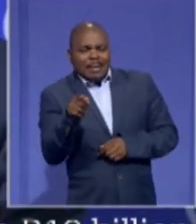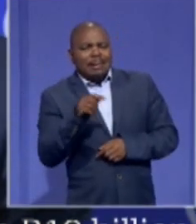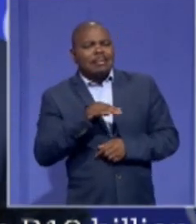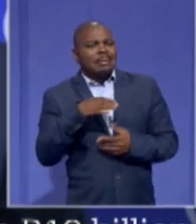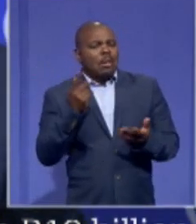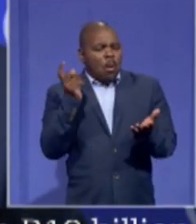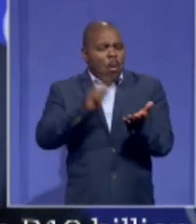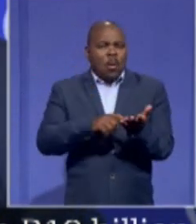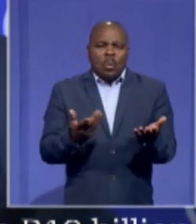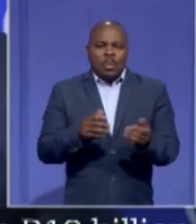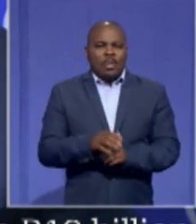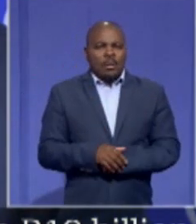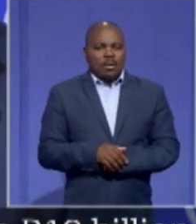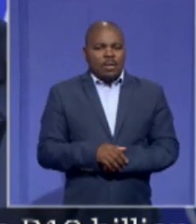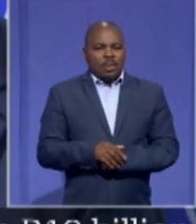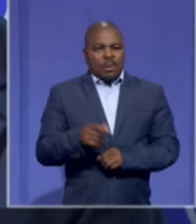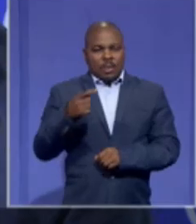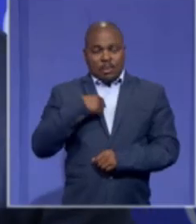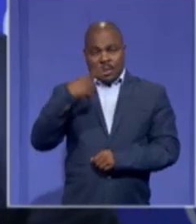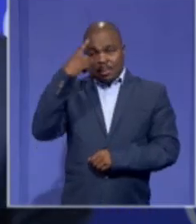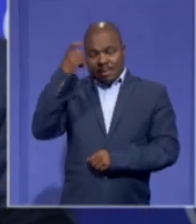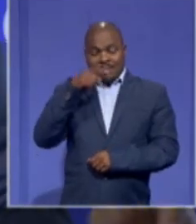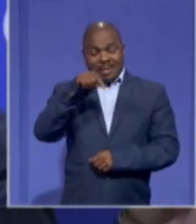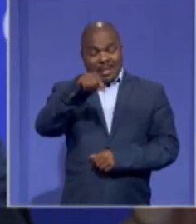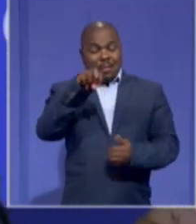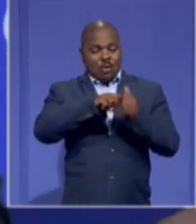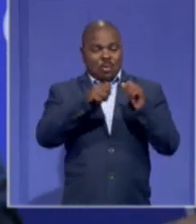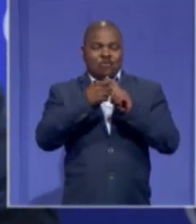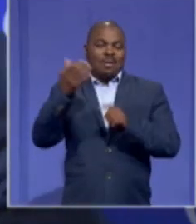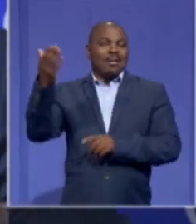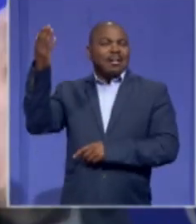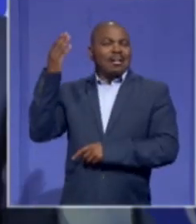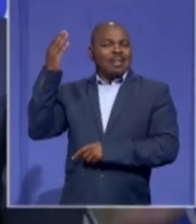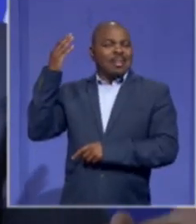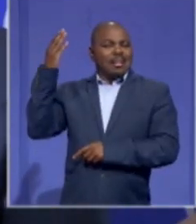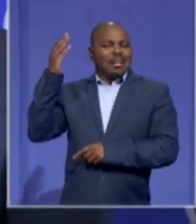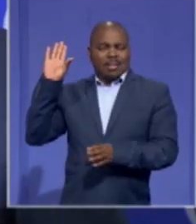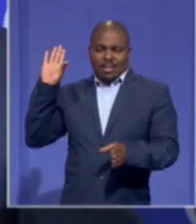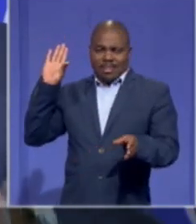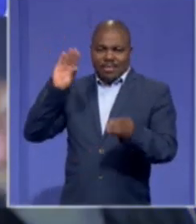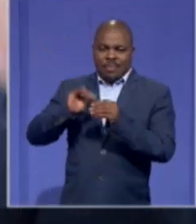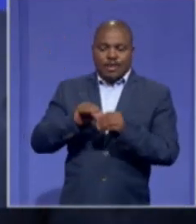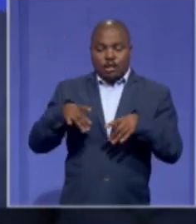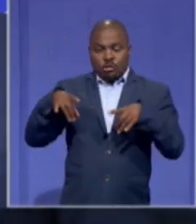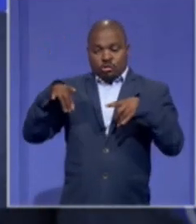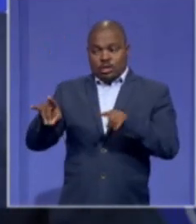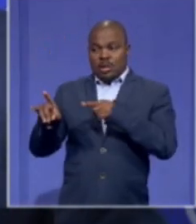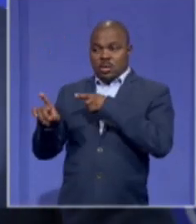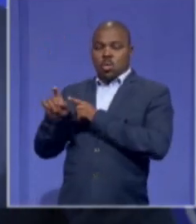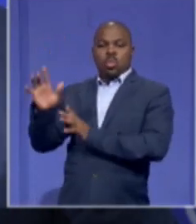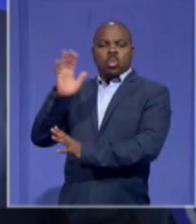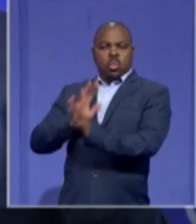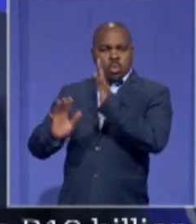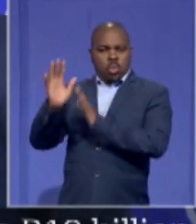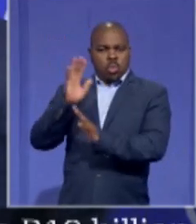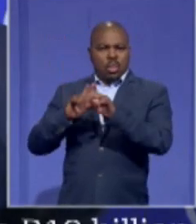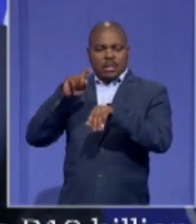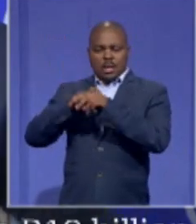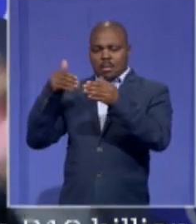there's an existential problem that is facing Eskom. So the chair shared with us the period under review,